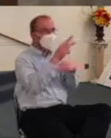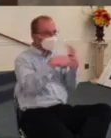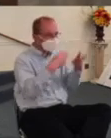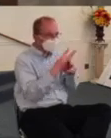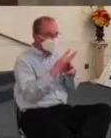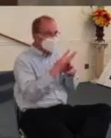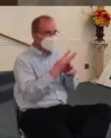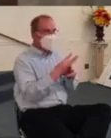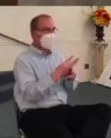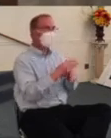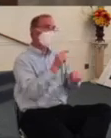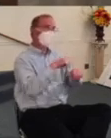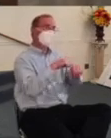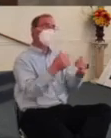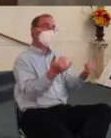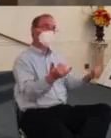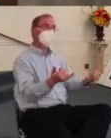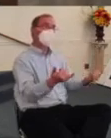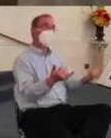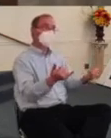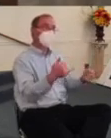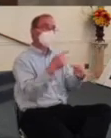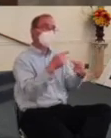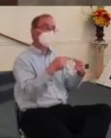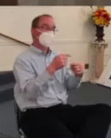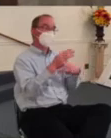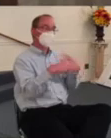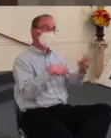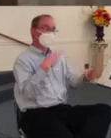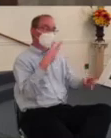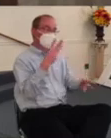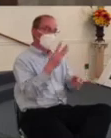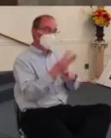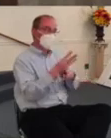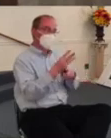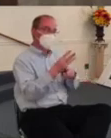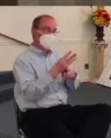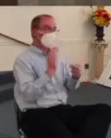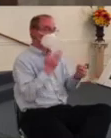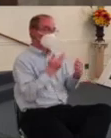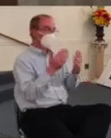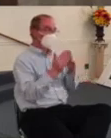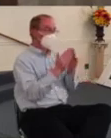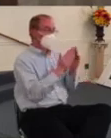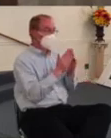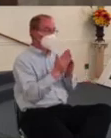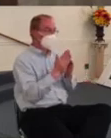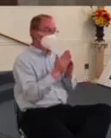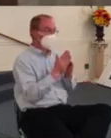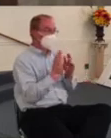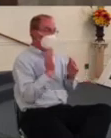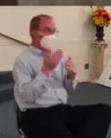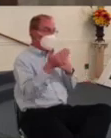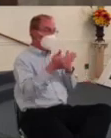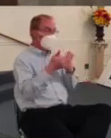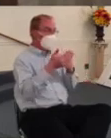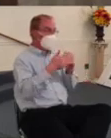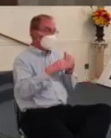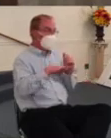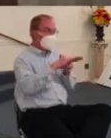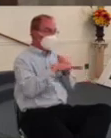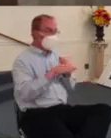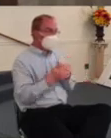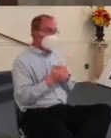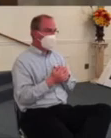when this world, this city, this neighborhood, our friends, our